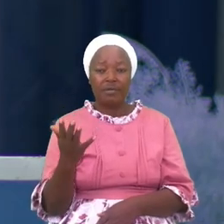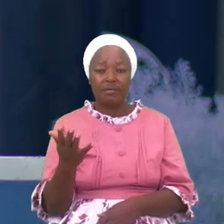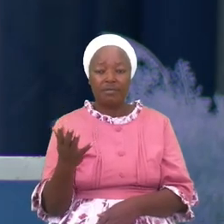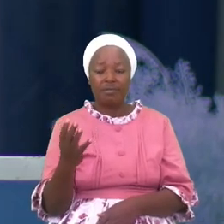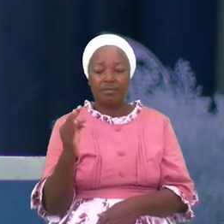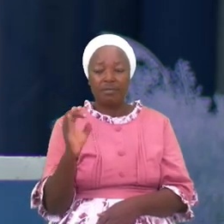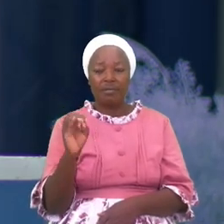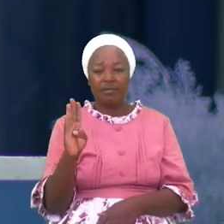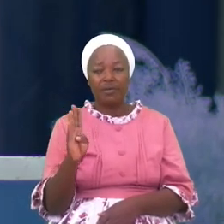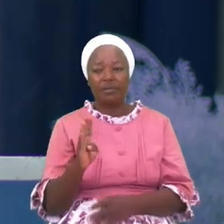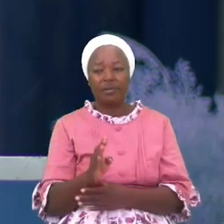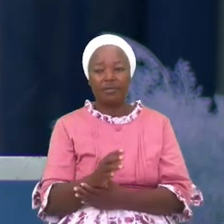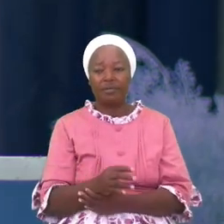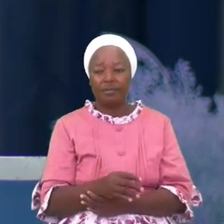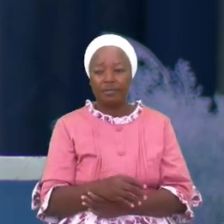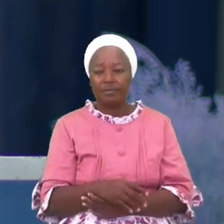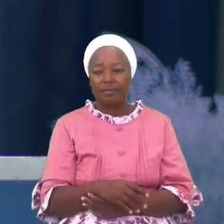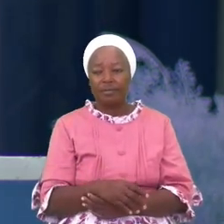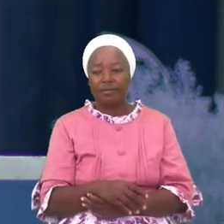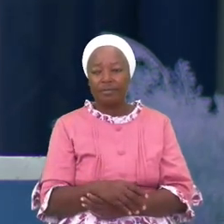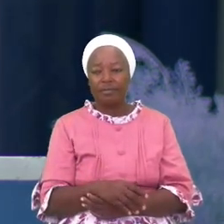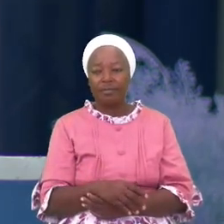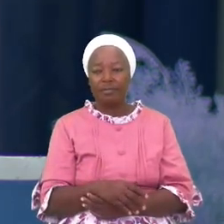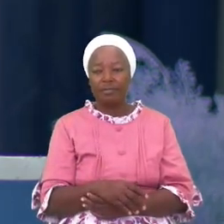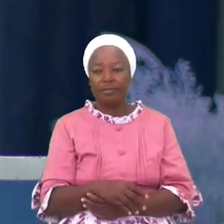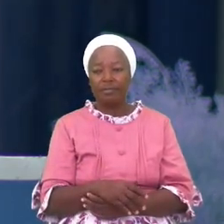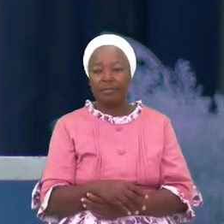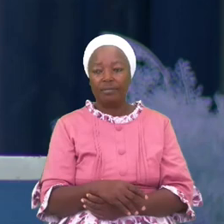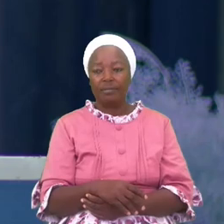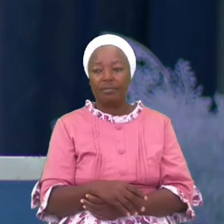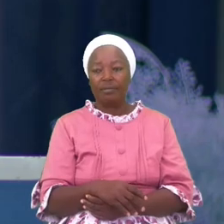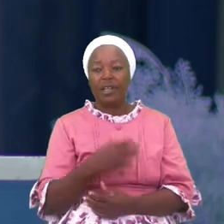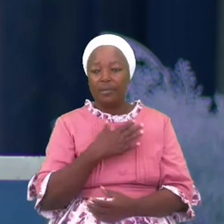Take note of this announcement, please. It's for you.